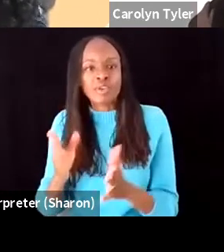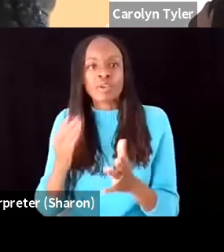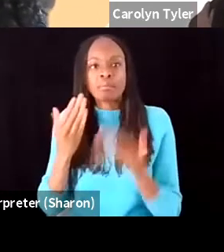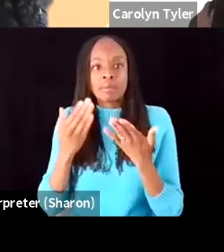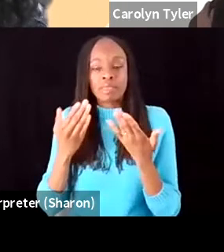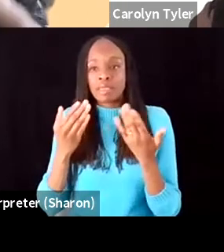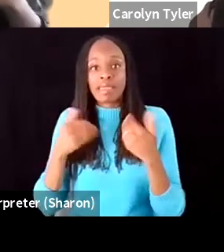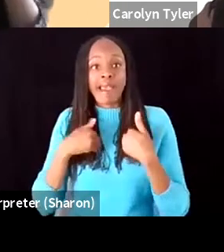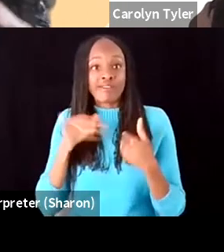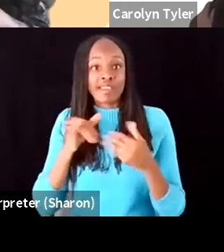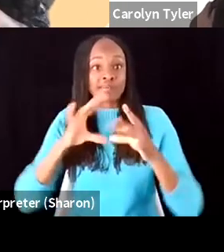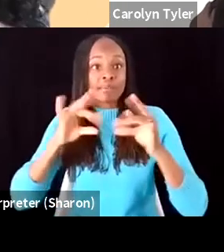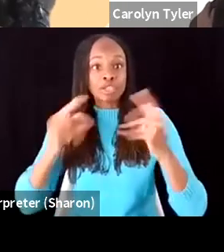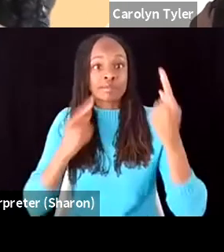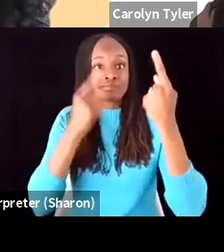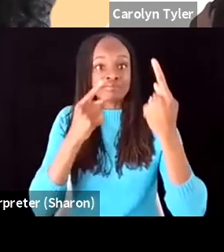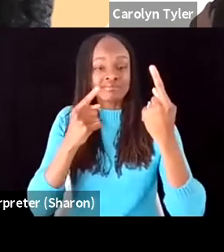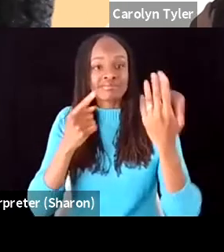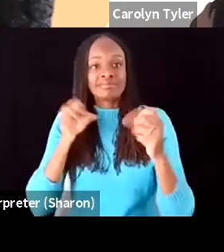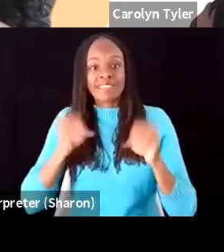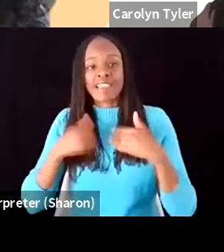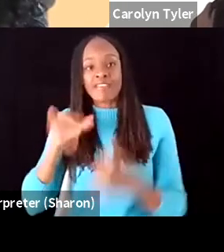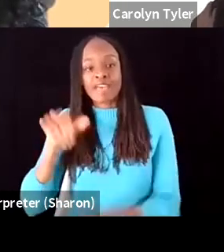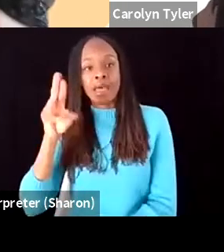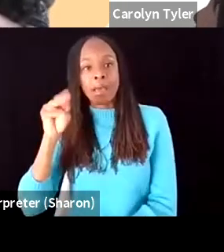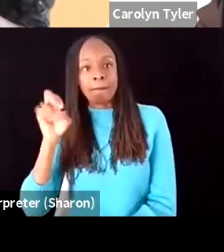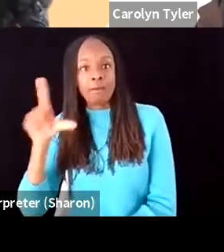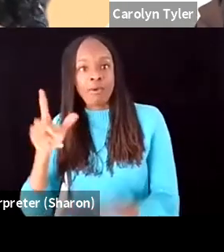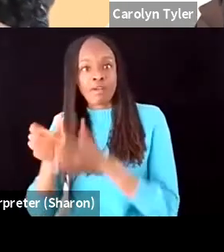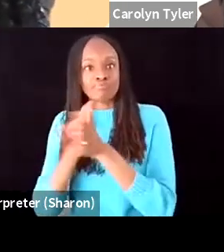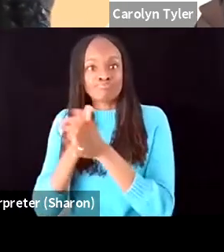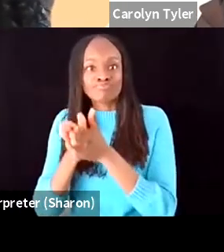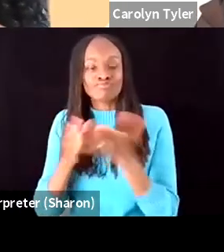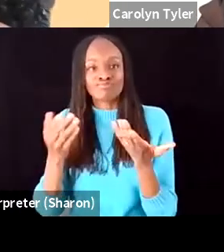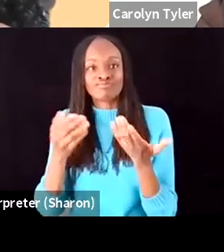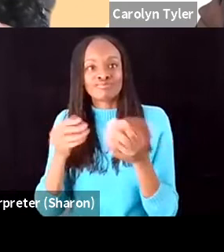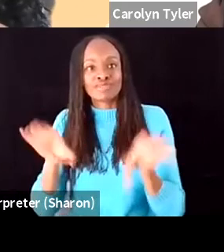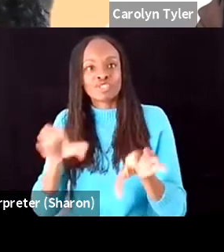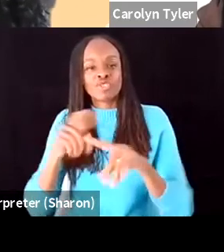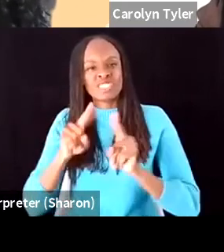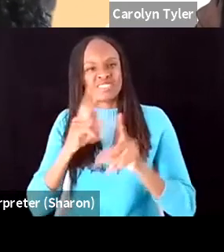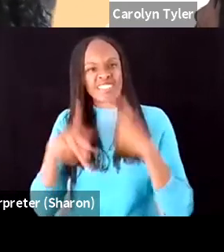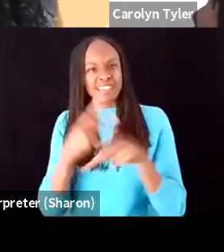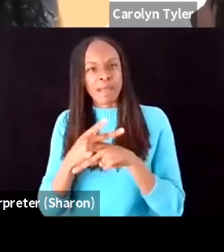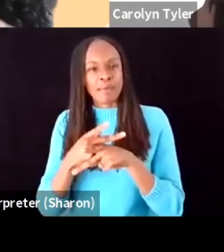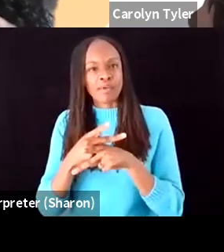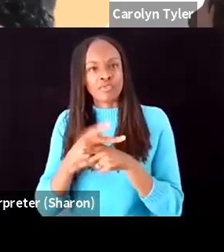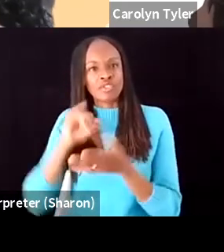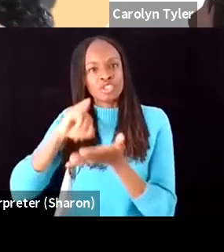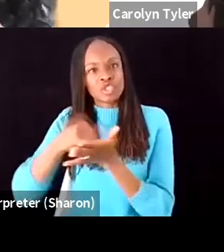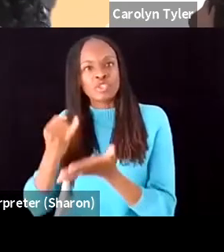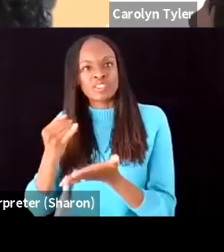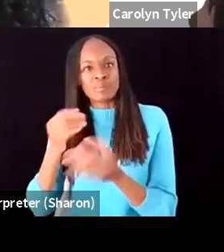mission statement, which was where you get at that moral imperative to do a different type of journalism, a more thoughtful journalism, a